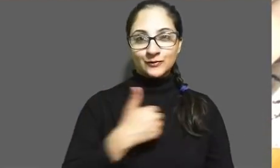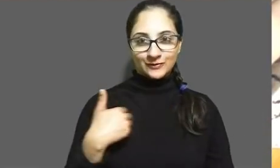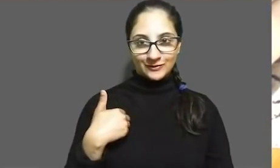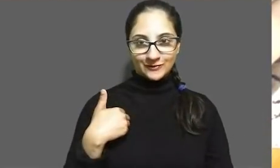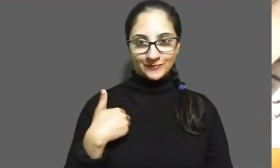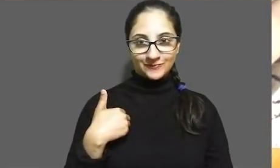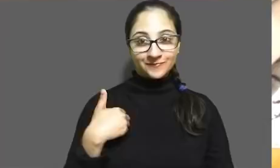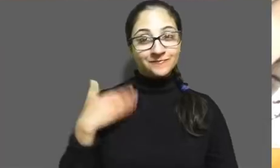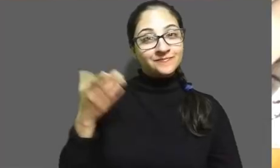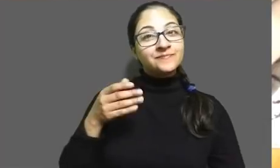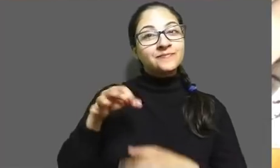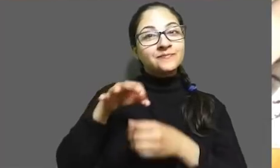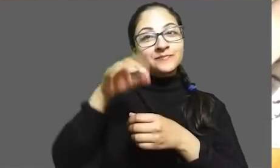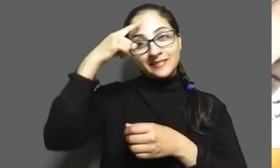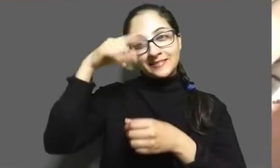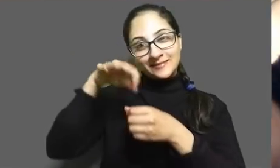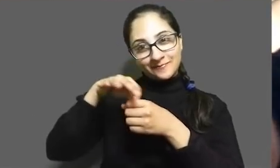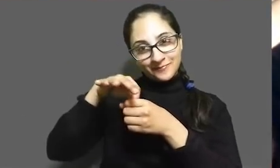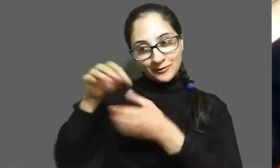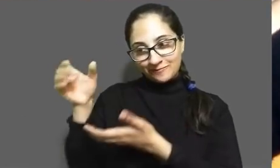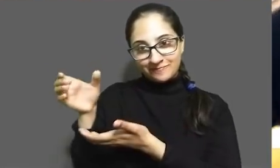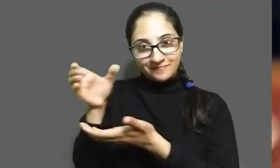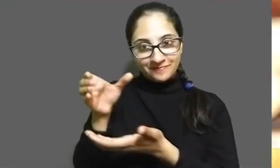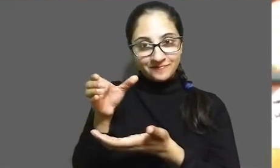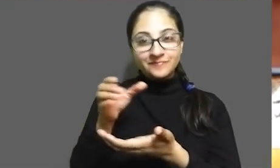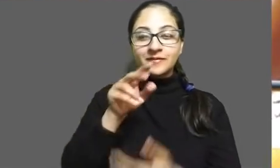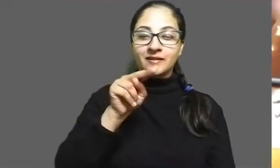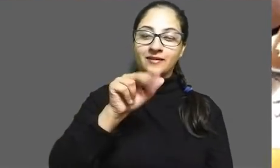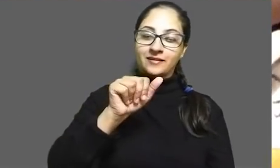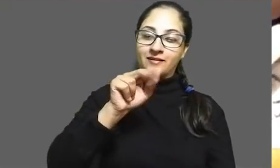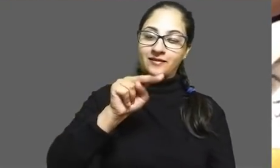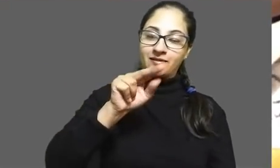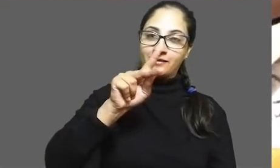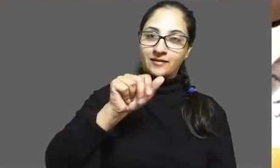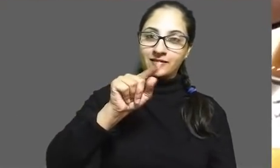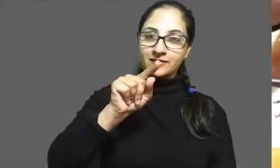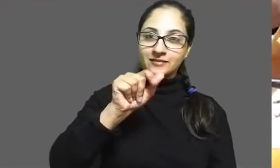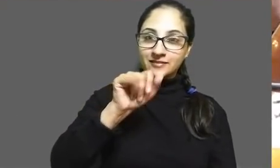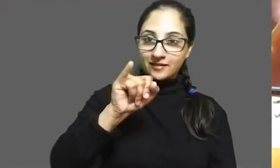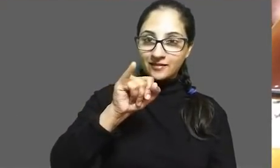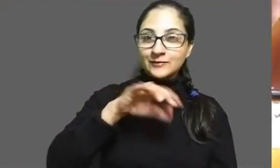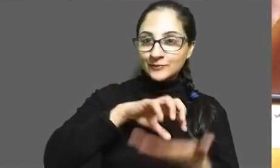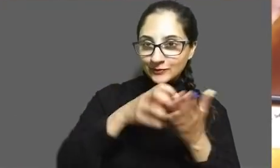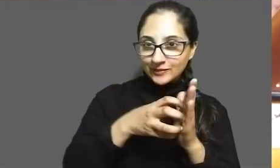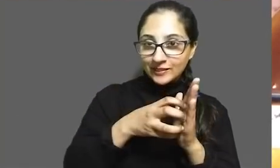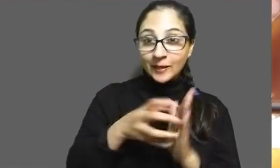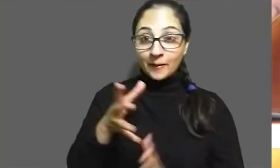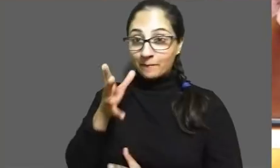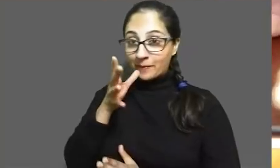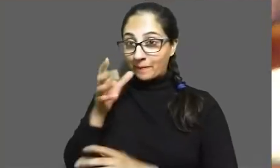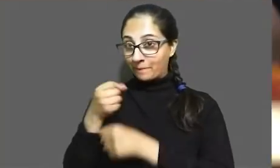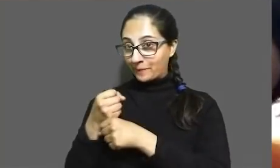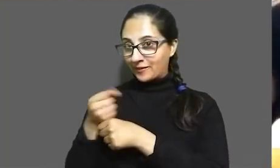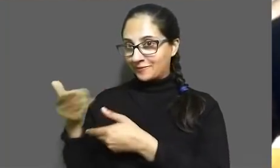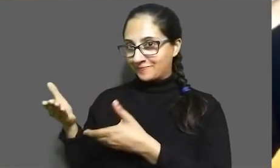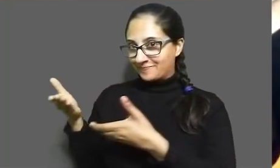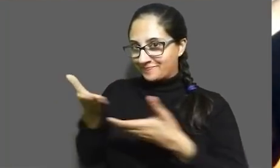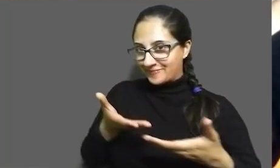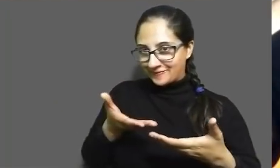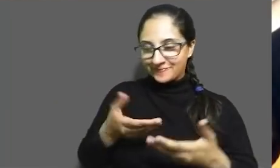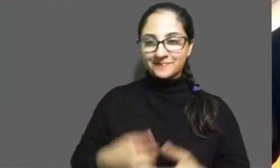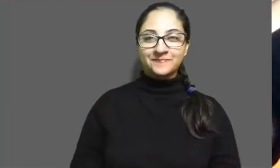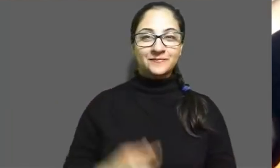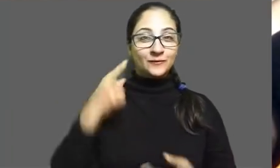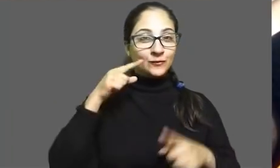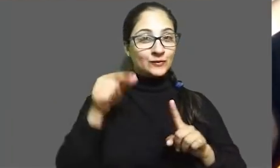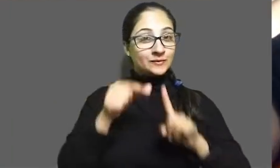Toronto with my chai and naan katai that my mom made especially for